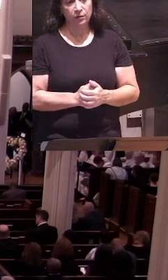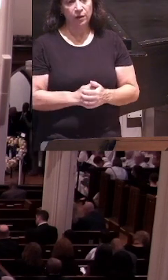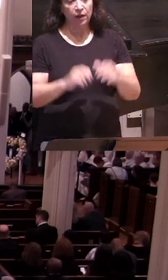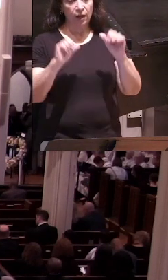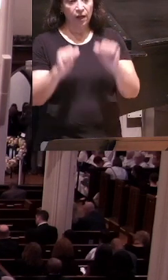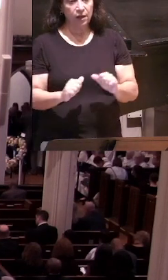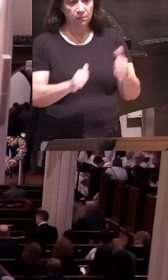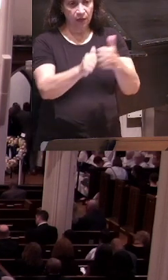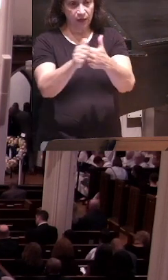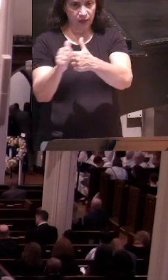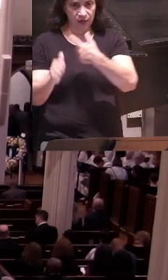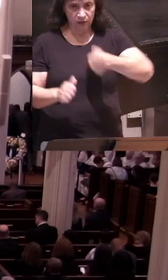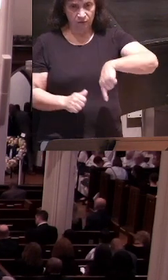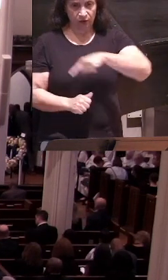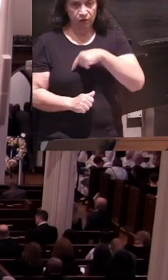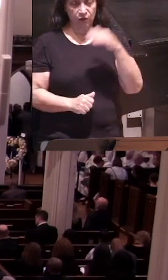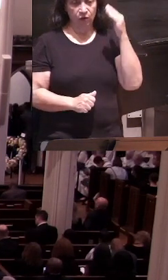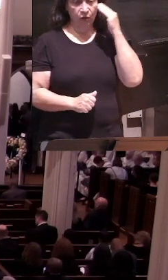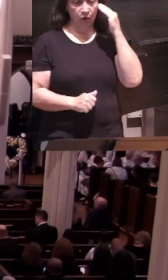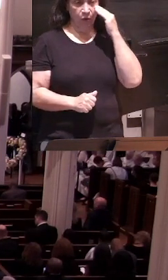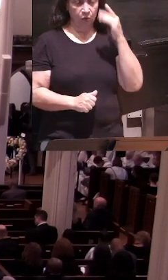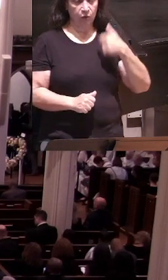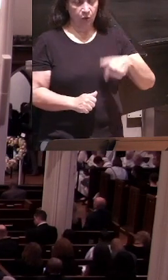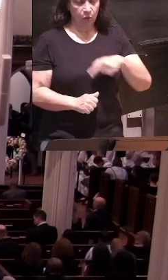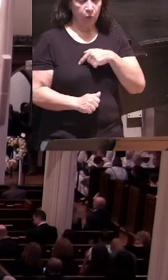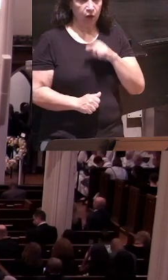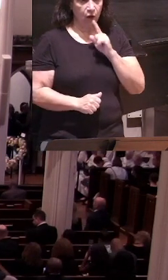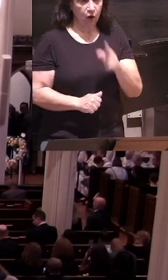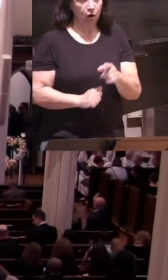And may each one of us know that